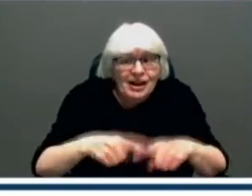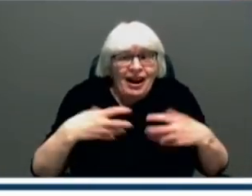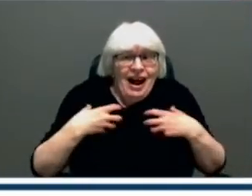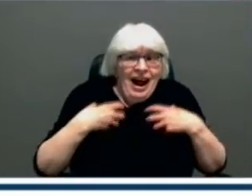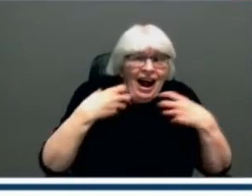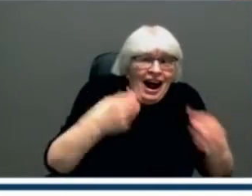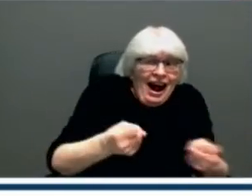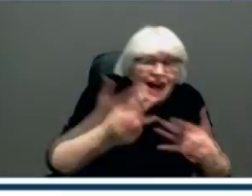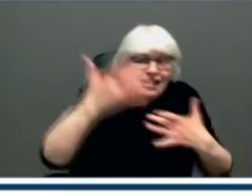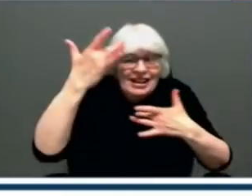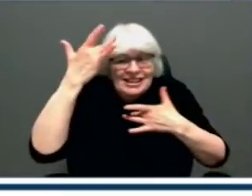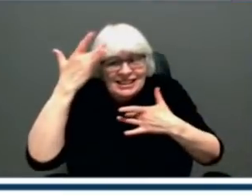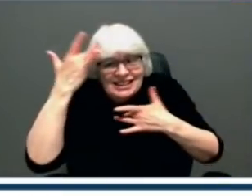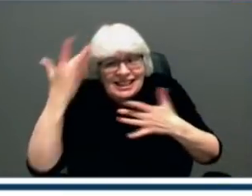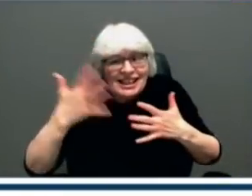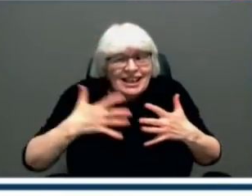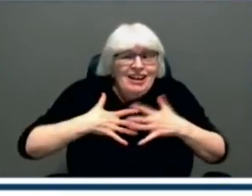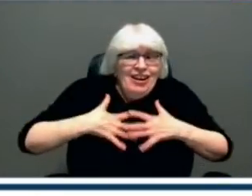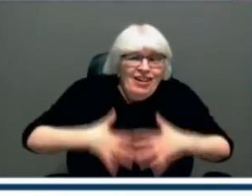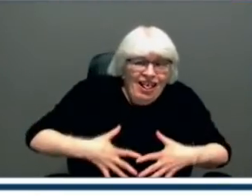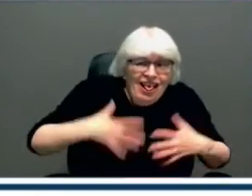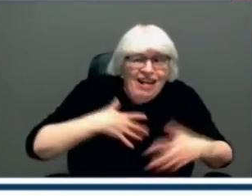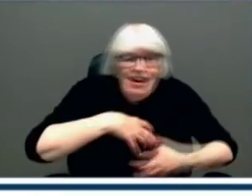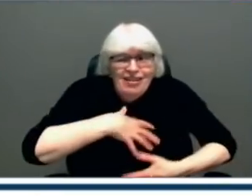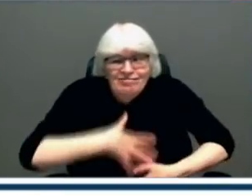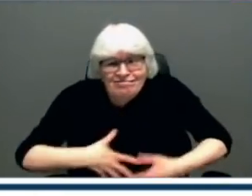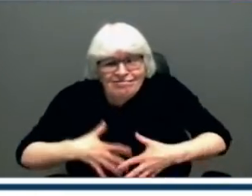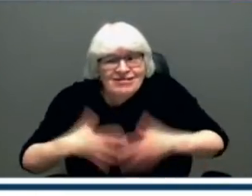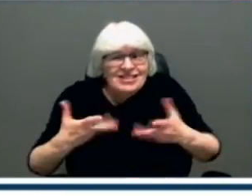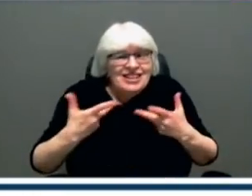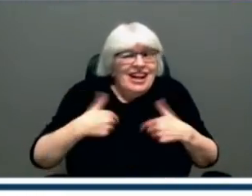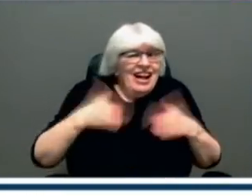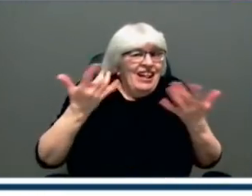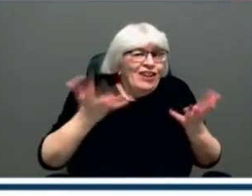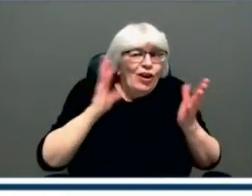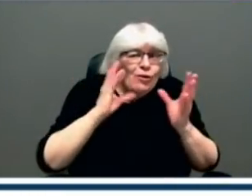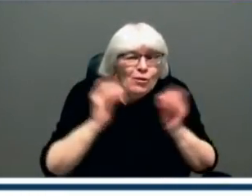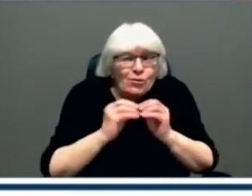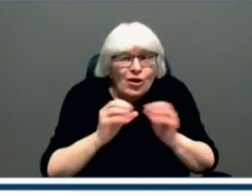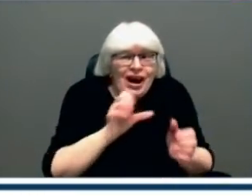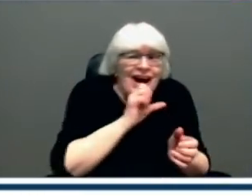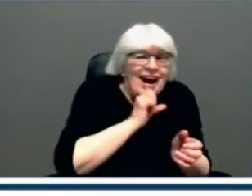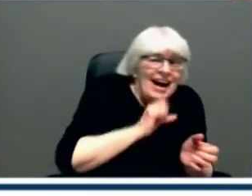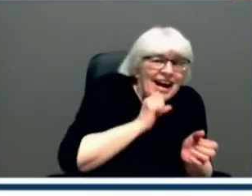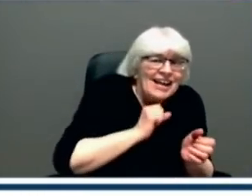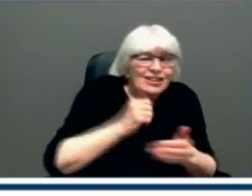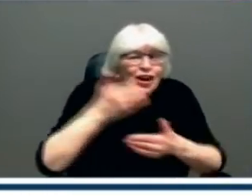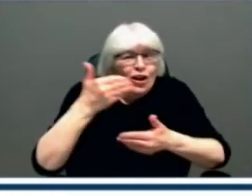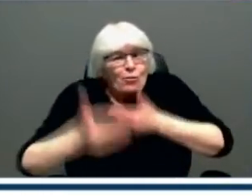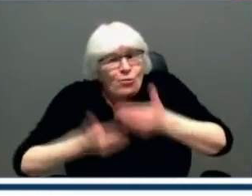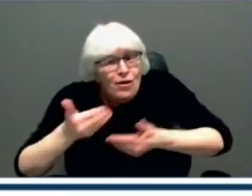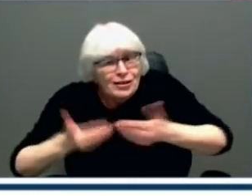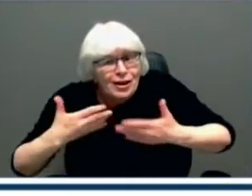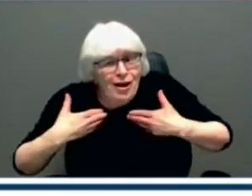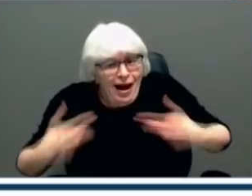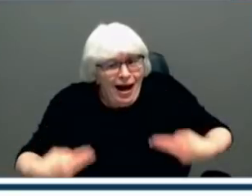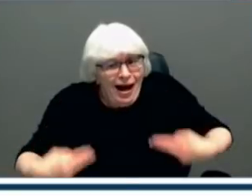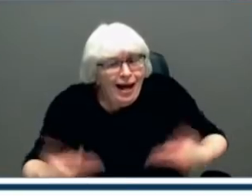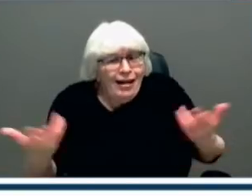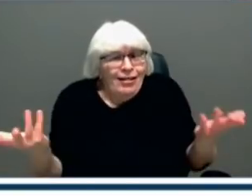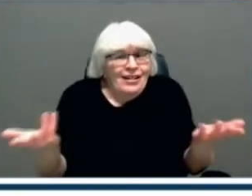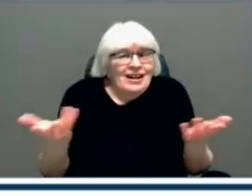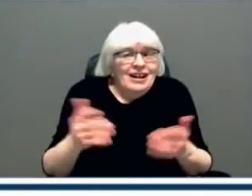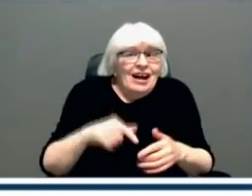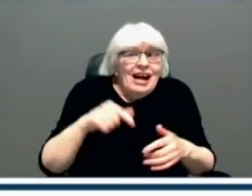be outside of our control, which is where the actions of the rest of us come in. We can use the things that are in our control, like